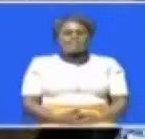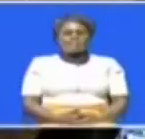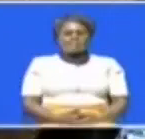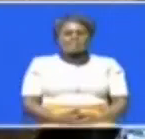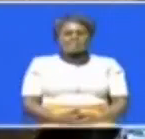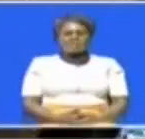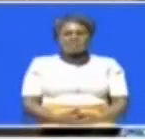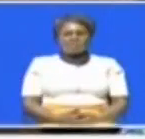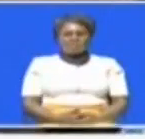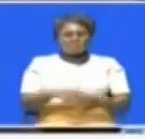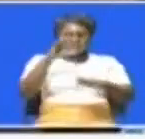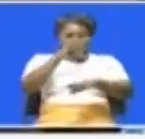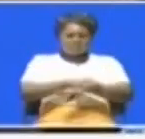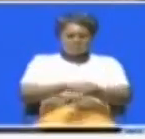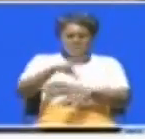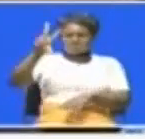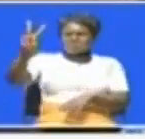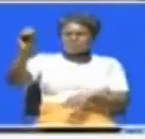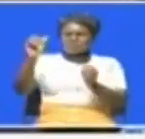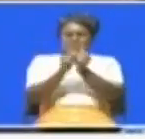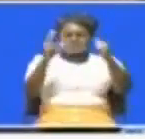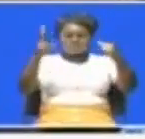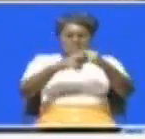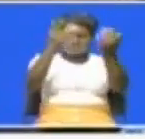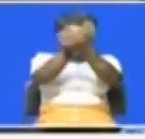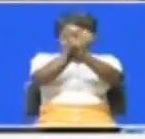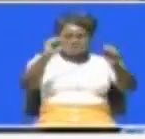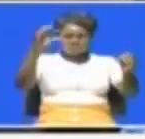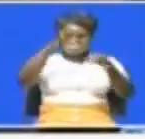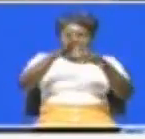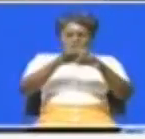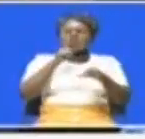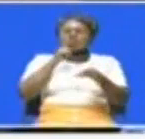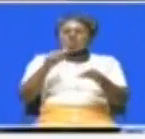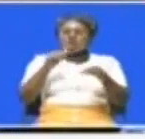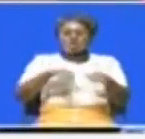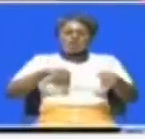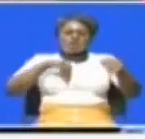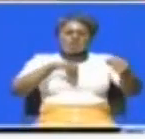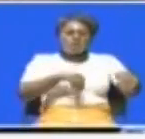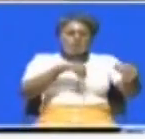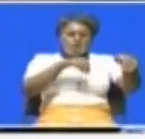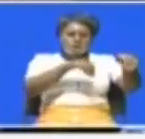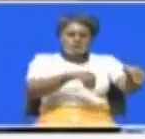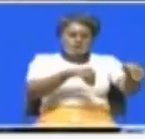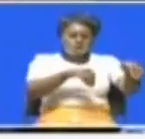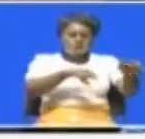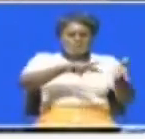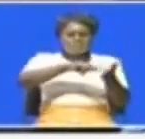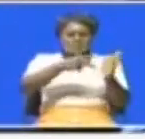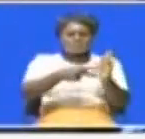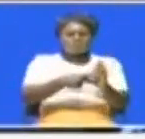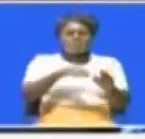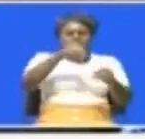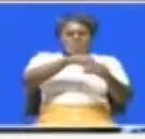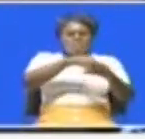We find that the 2017 presidential election was not conducted in accordance with the principles laid down